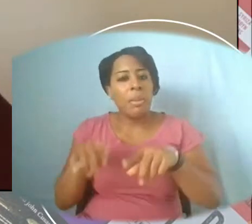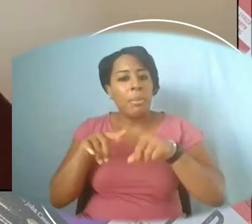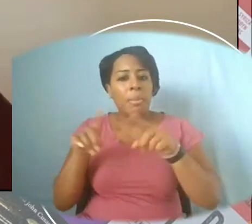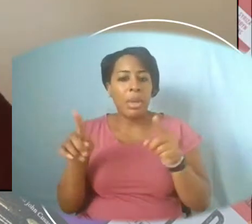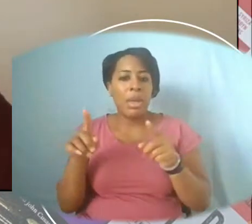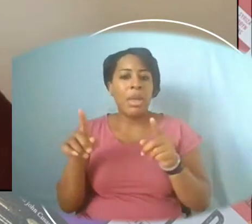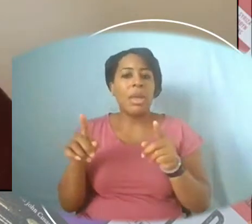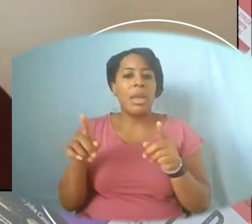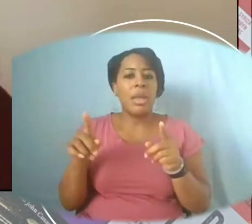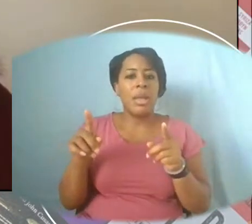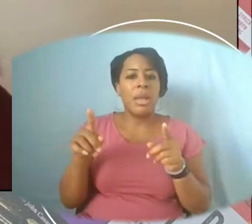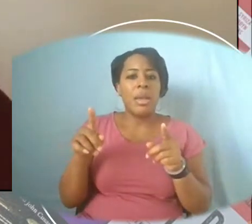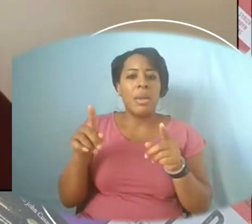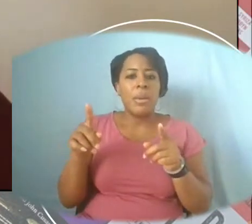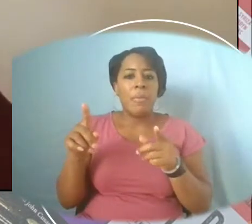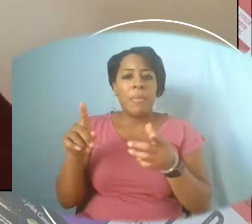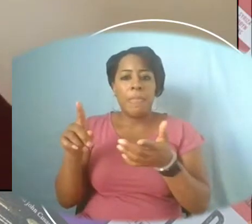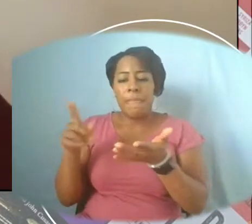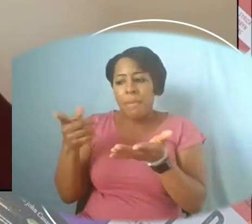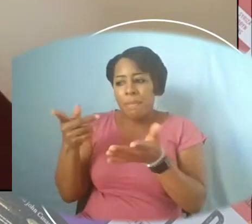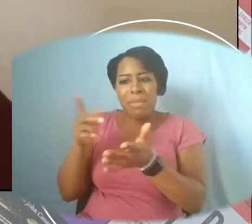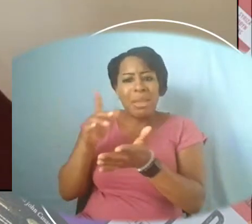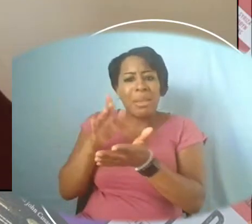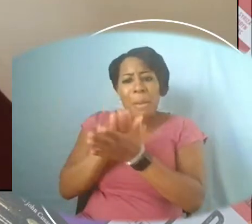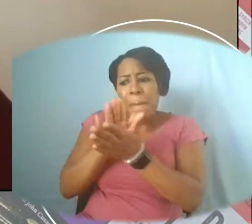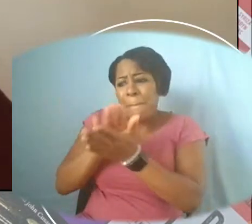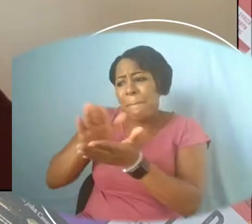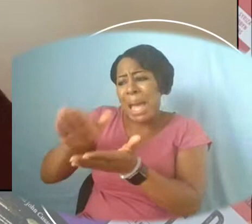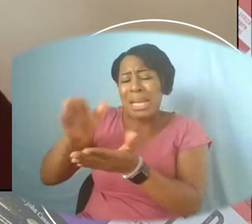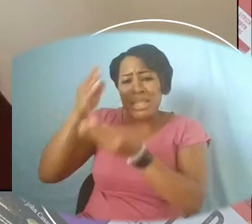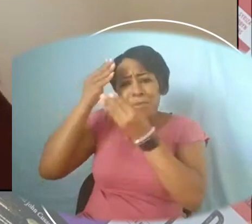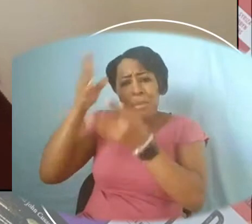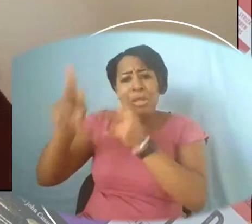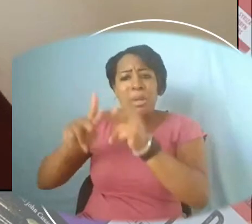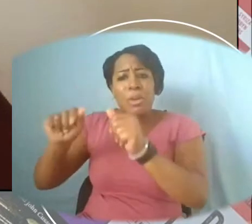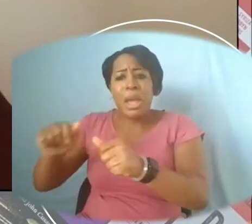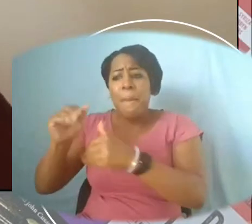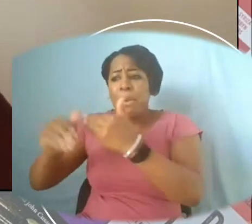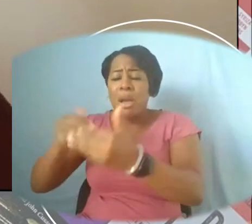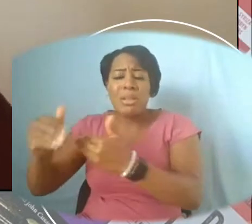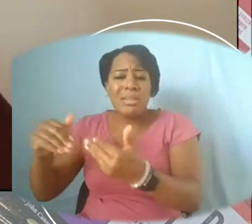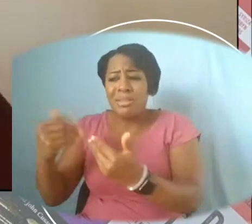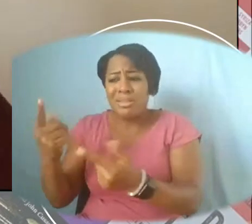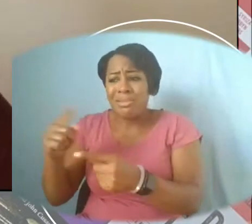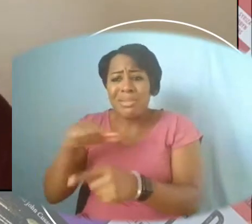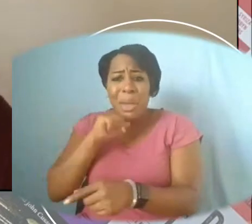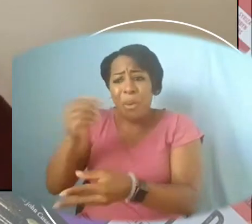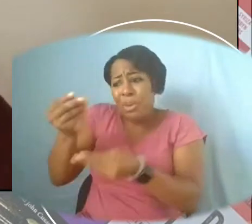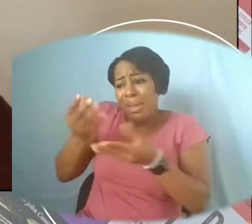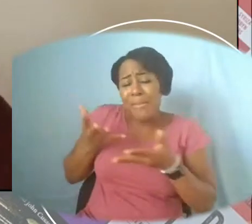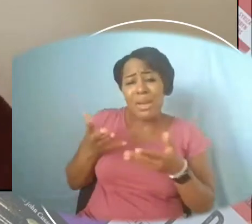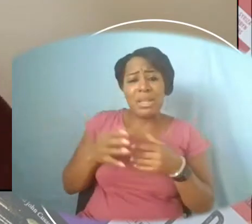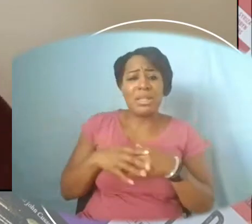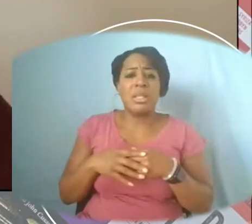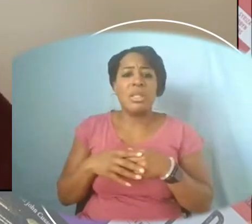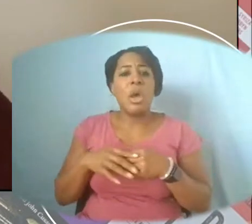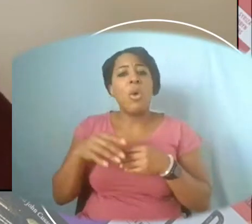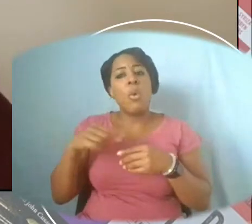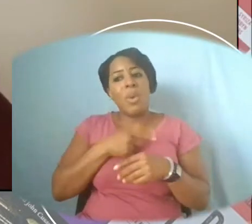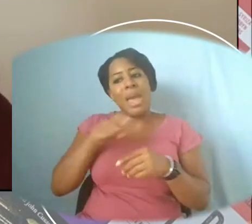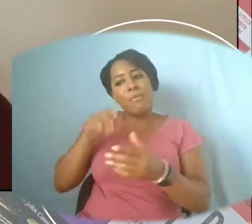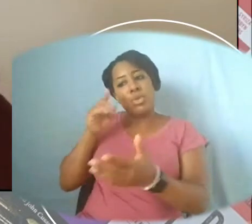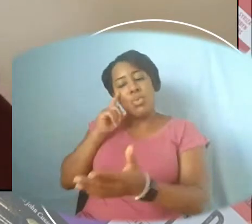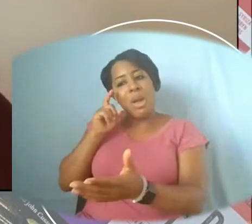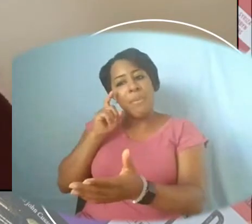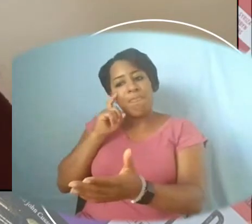people can process, and they can't even get that. And so it needs to start with, acknowledging the people who are doing the work